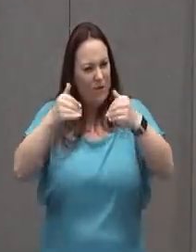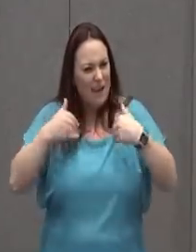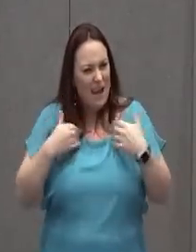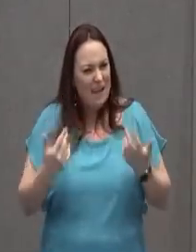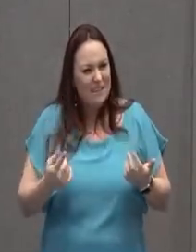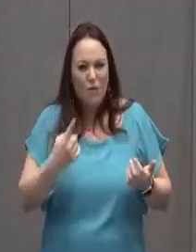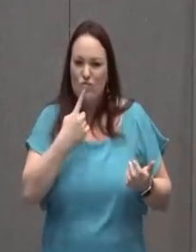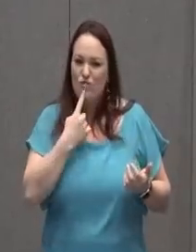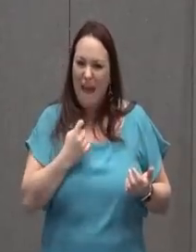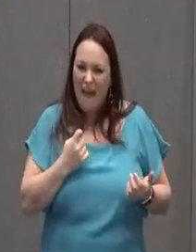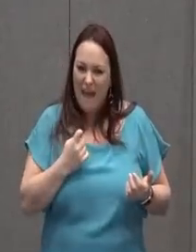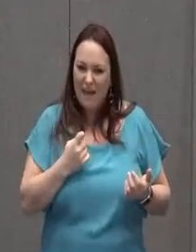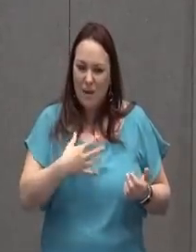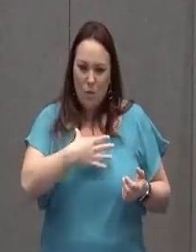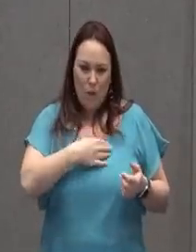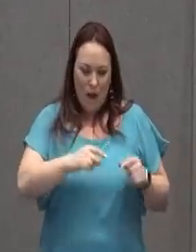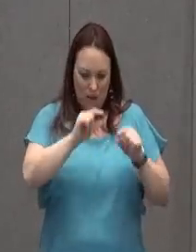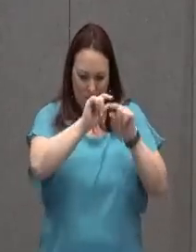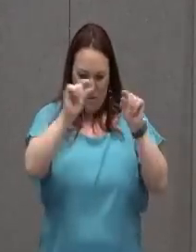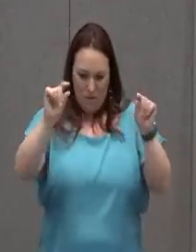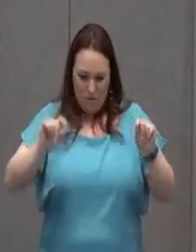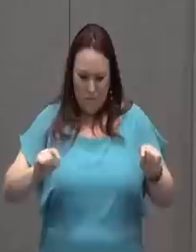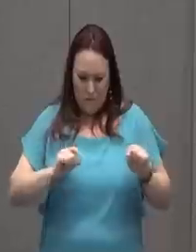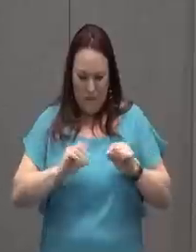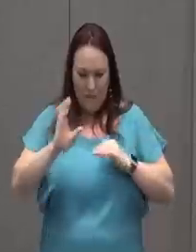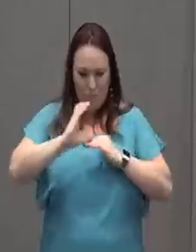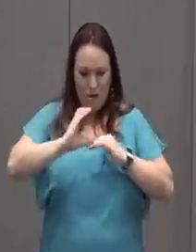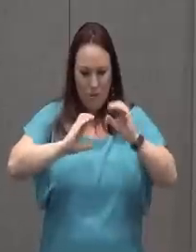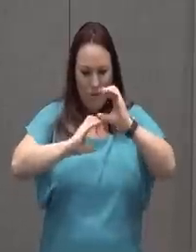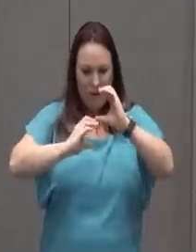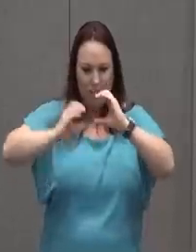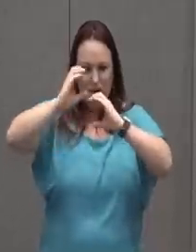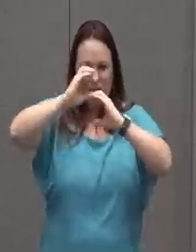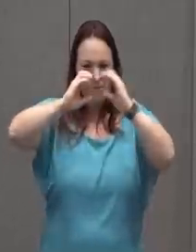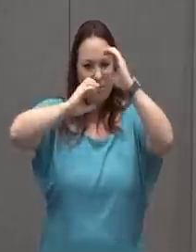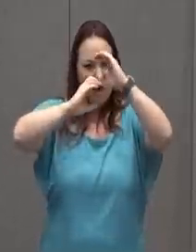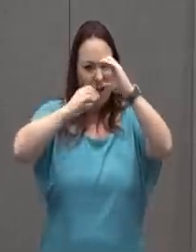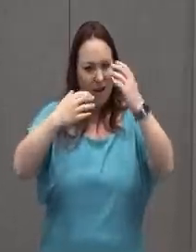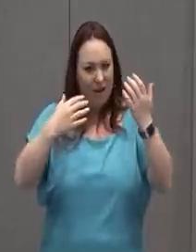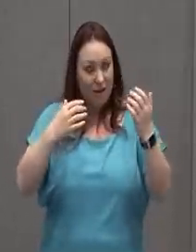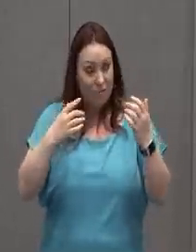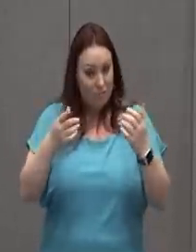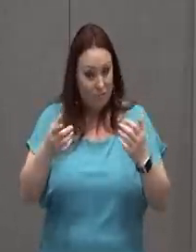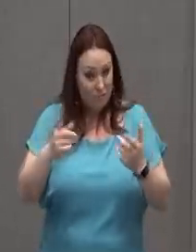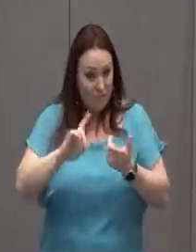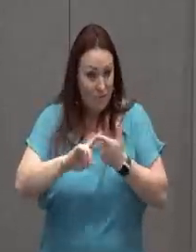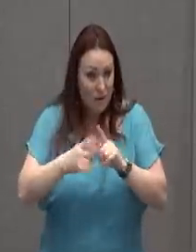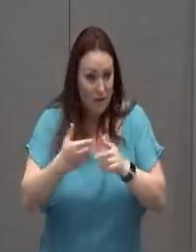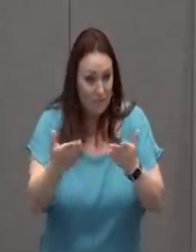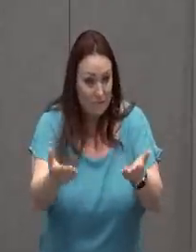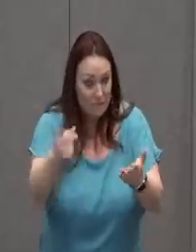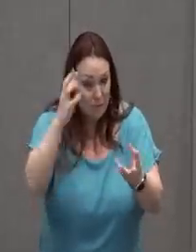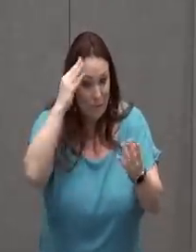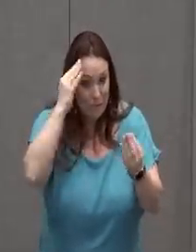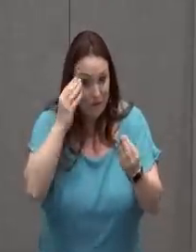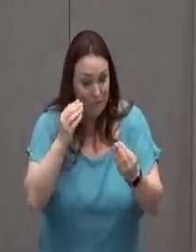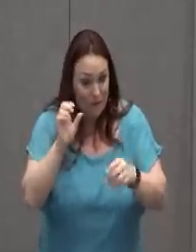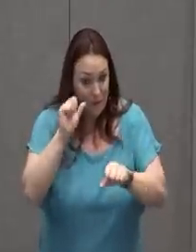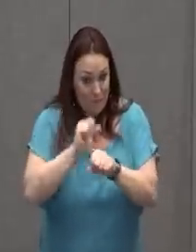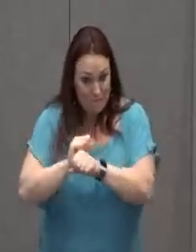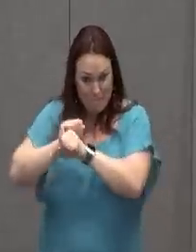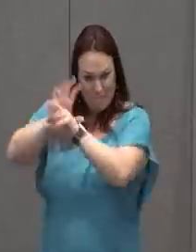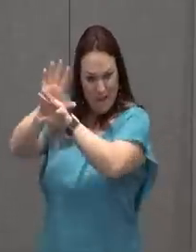the red and it has white around it. Mm-hmm. That looks like bricks to me. It looks like bricks. Friends, what do you think? Do mountains, are they made